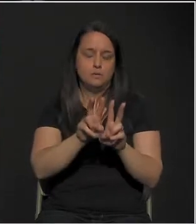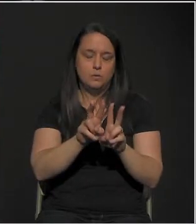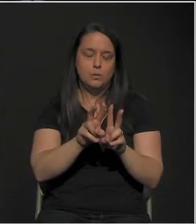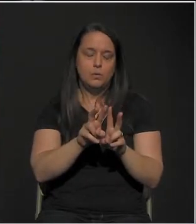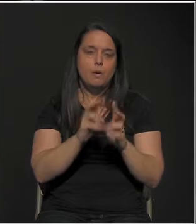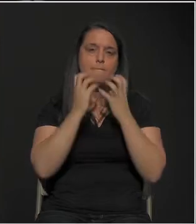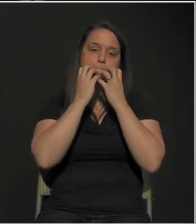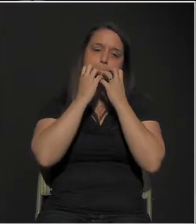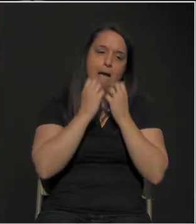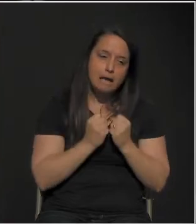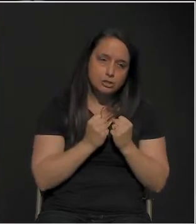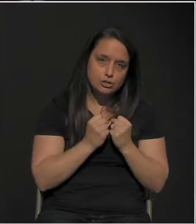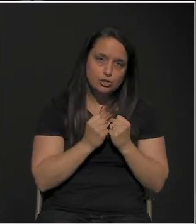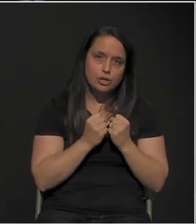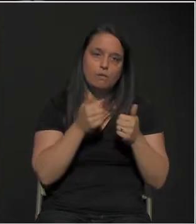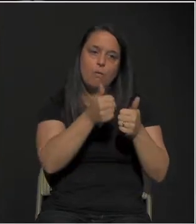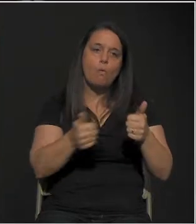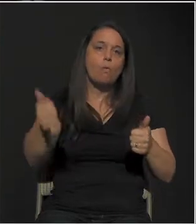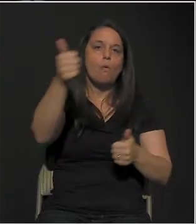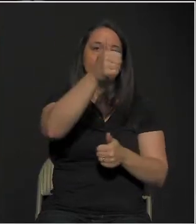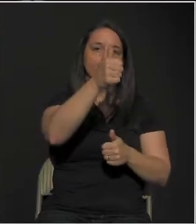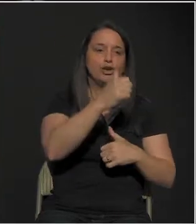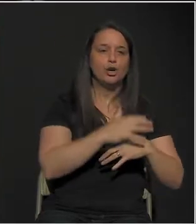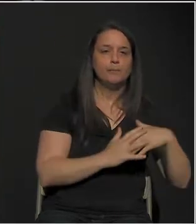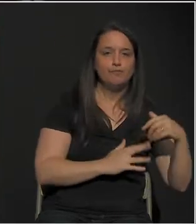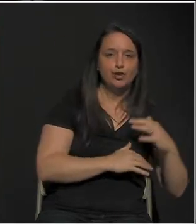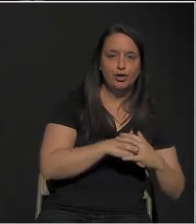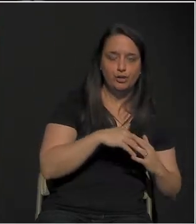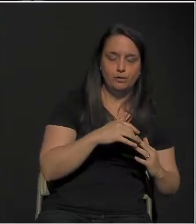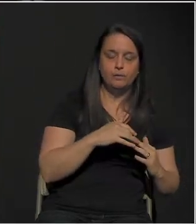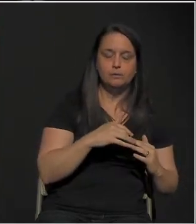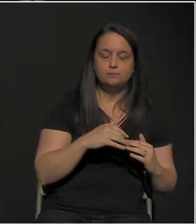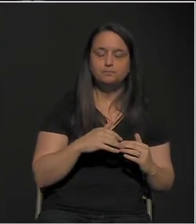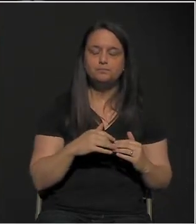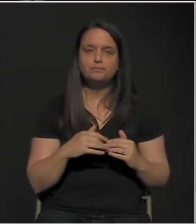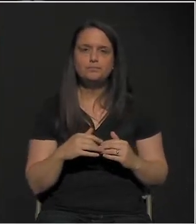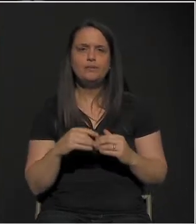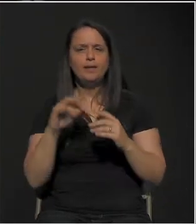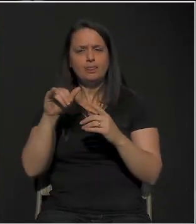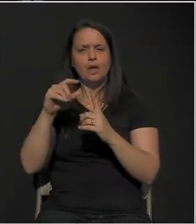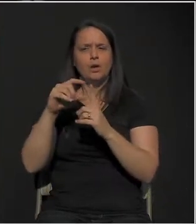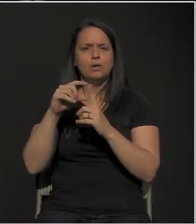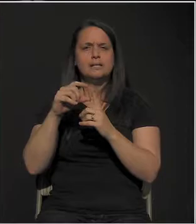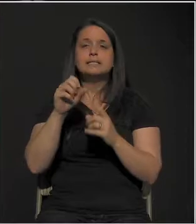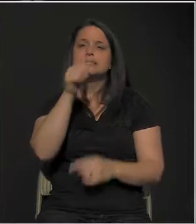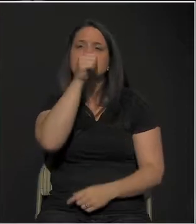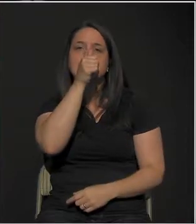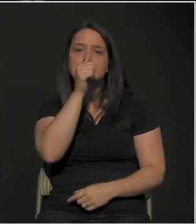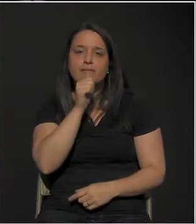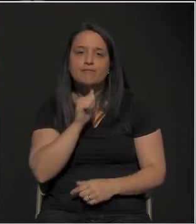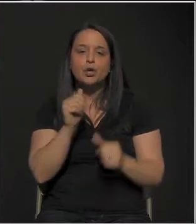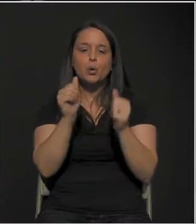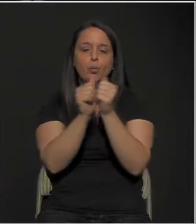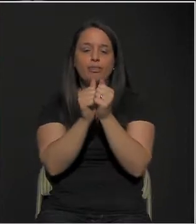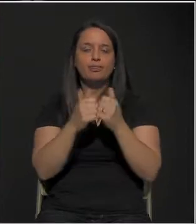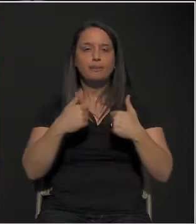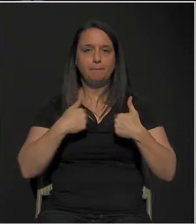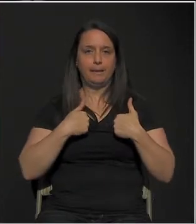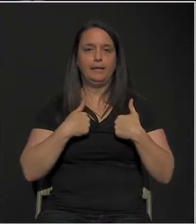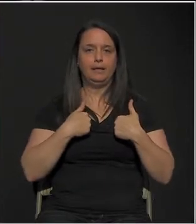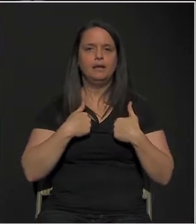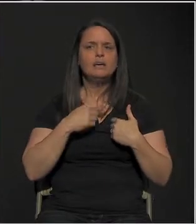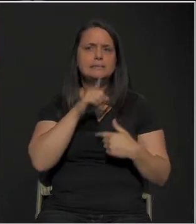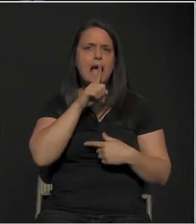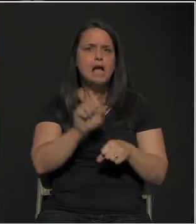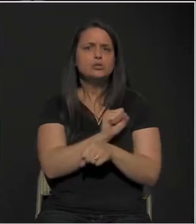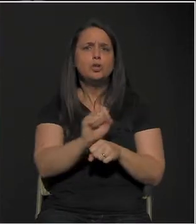being comfortable. See, that word where he says, suffer with me, that's actually one